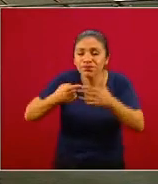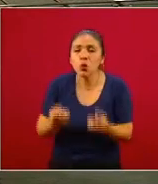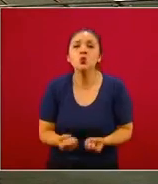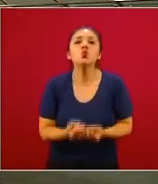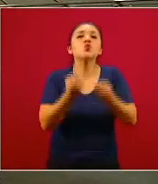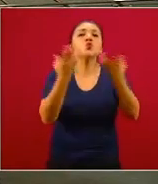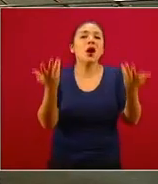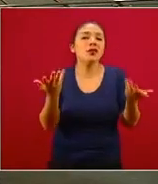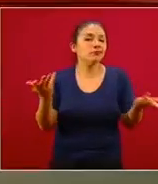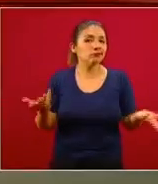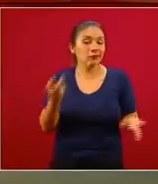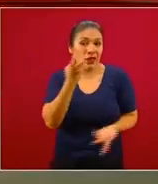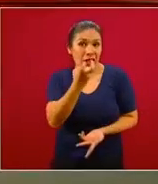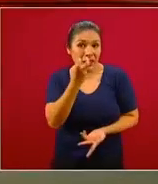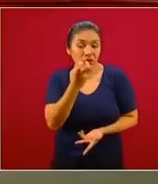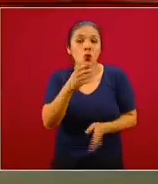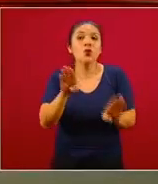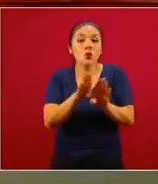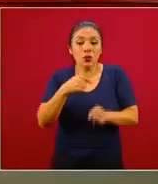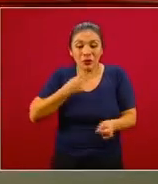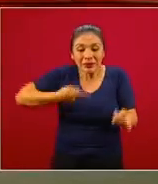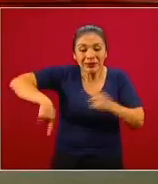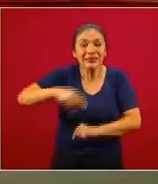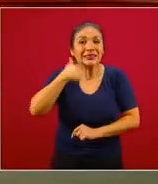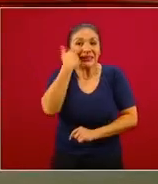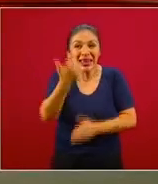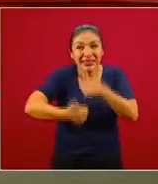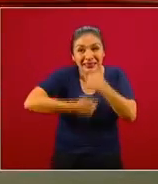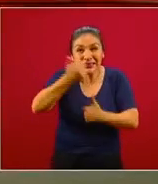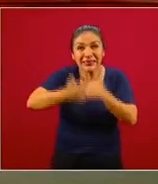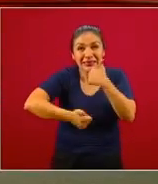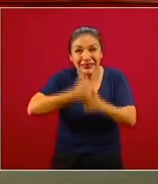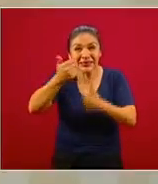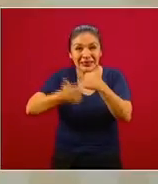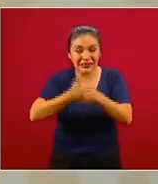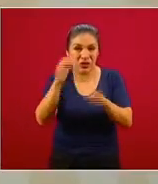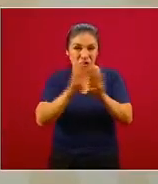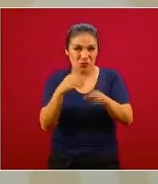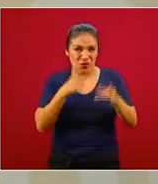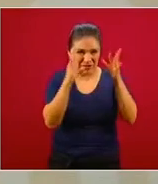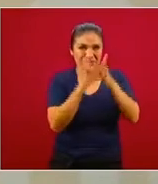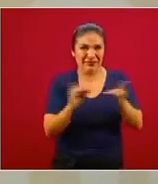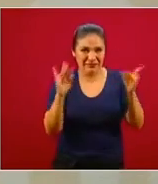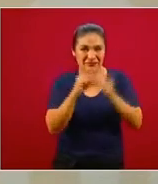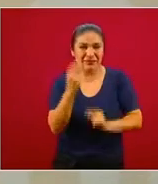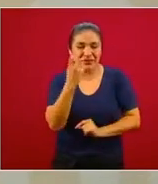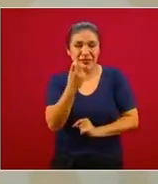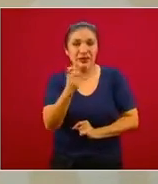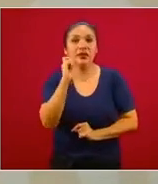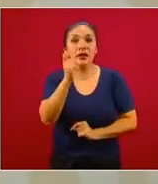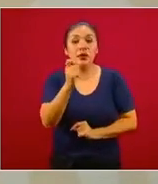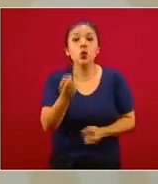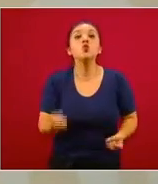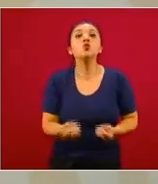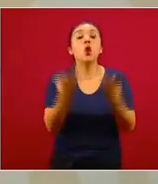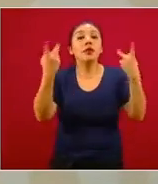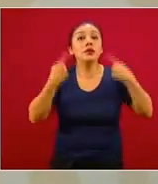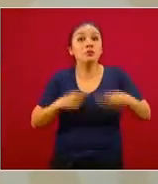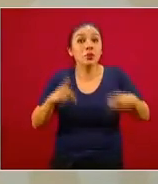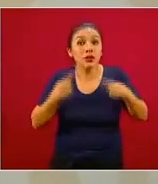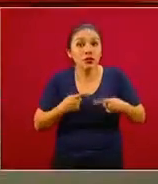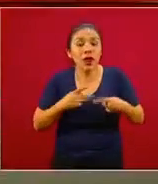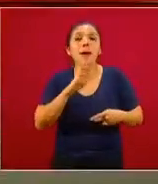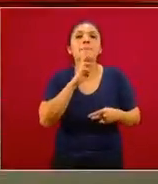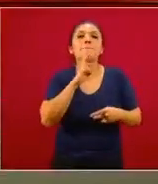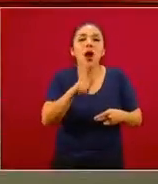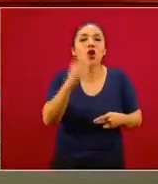But the quantity would be lower, but it would be longer. So just like I was explaining to you on the theoretical graph, the number of cases